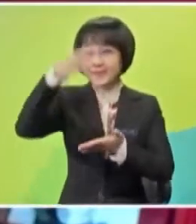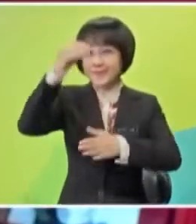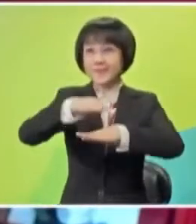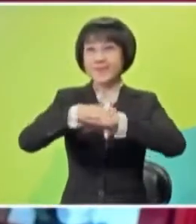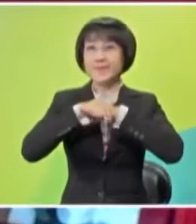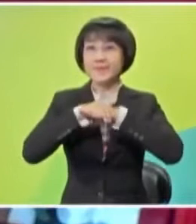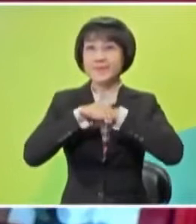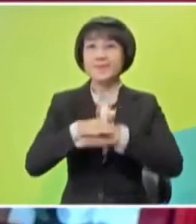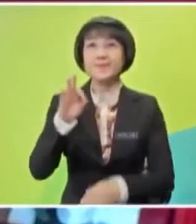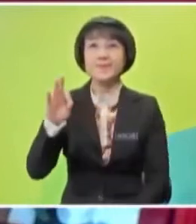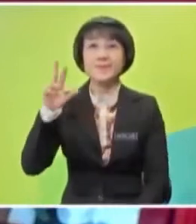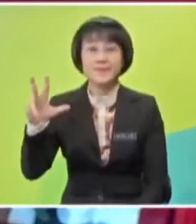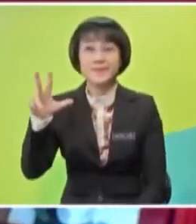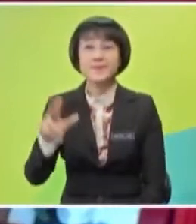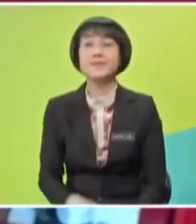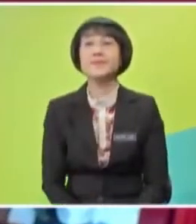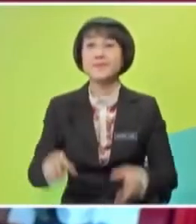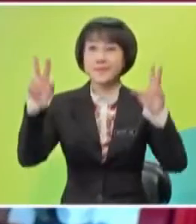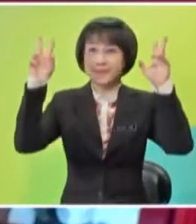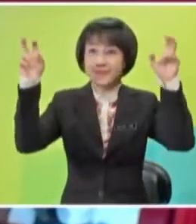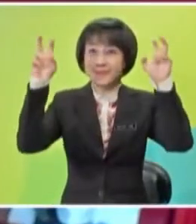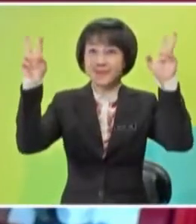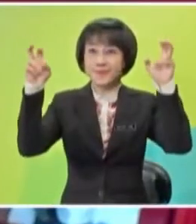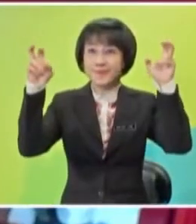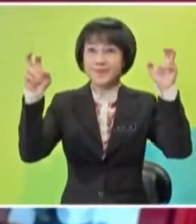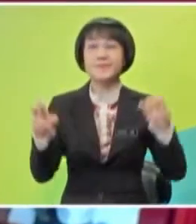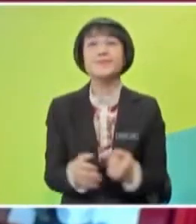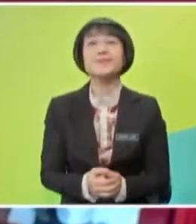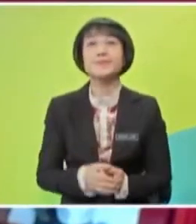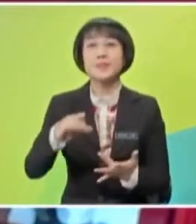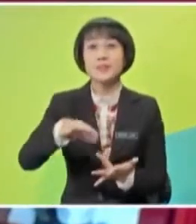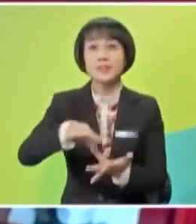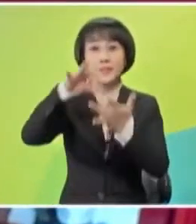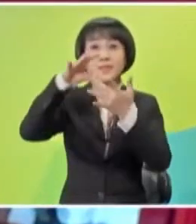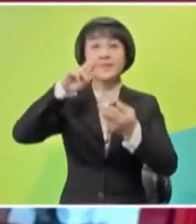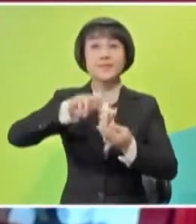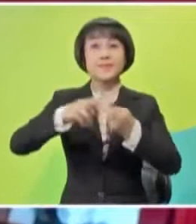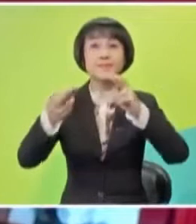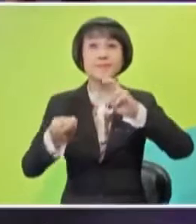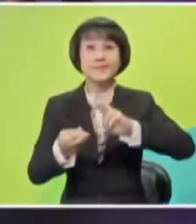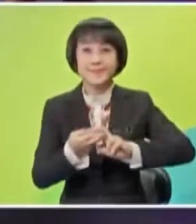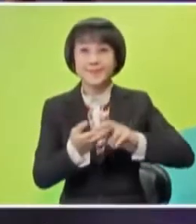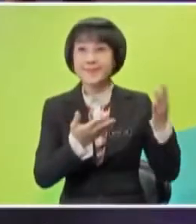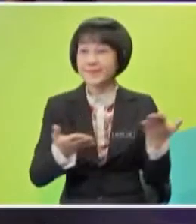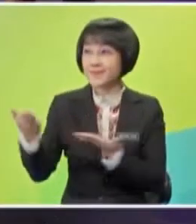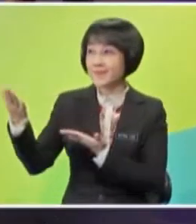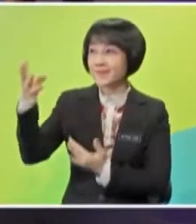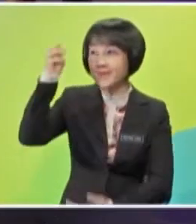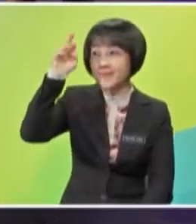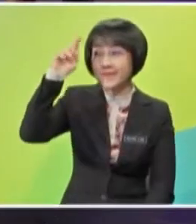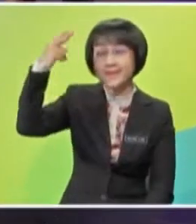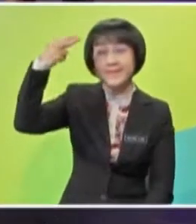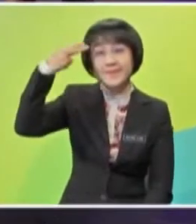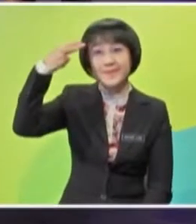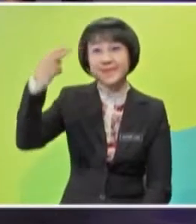form 3, and our topic of our lesson today is special relationships. So over to you, Mr. Hanin. Thank you very much,